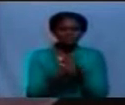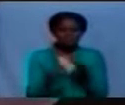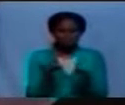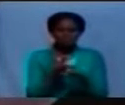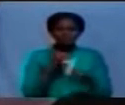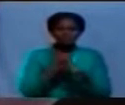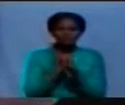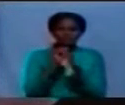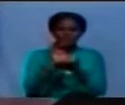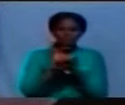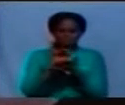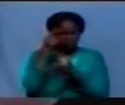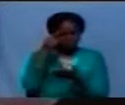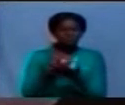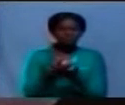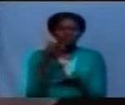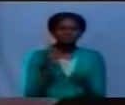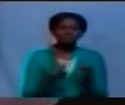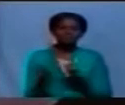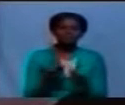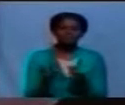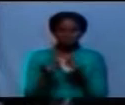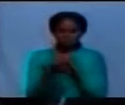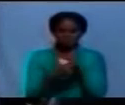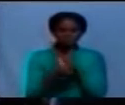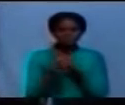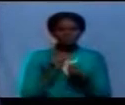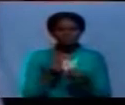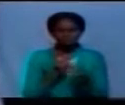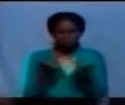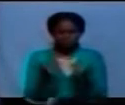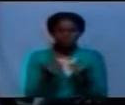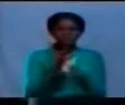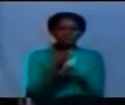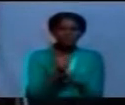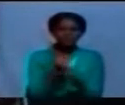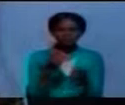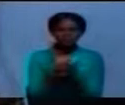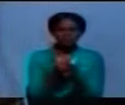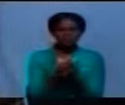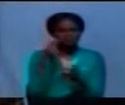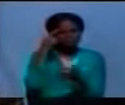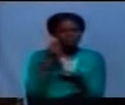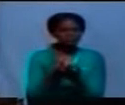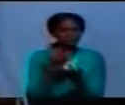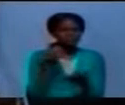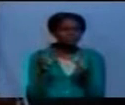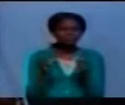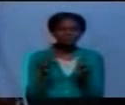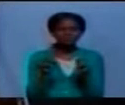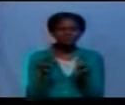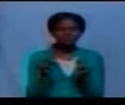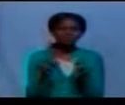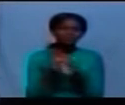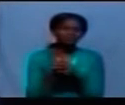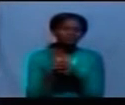credit facilities for the rich. Well, banks exist. We are an intermediary. We receive money from... The bank exists for the rich. No.